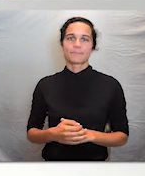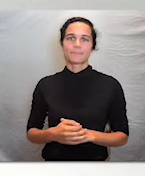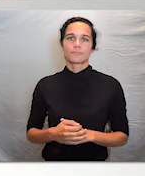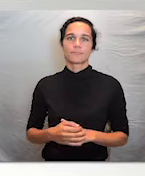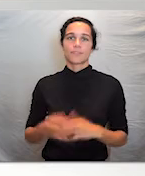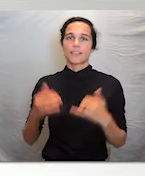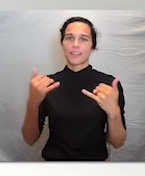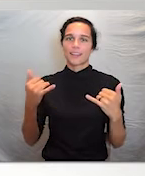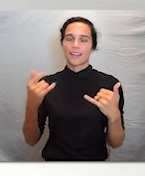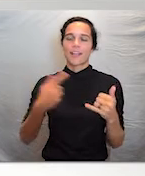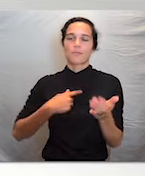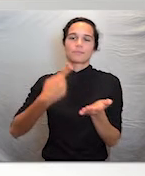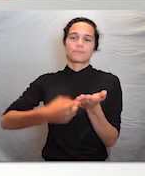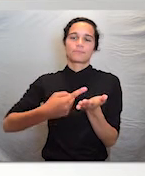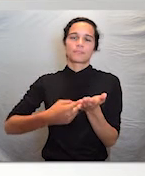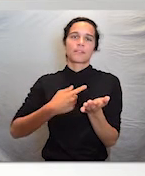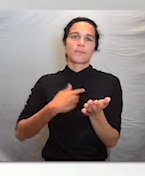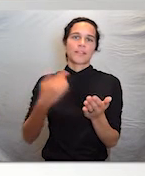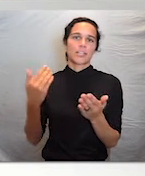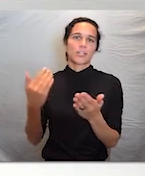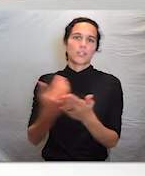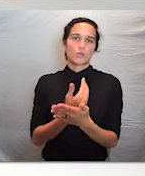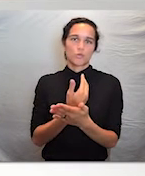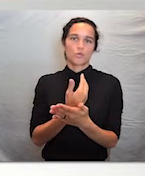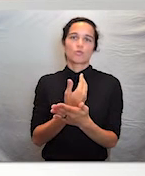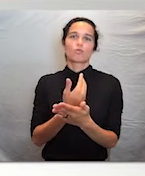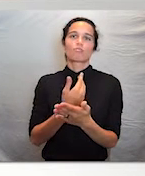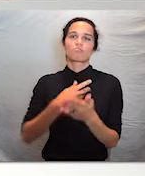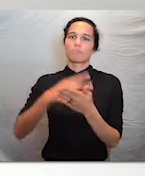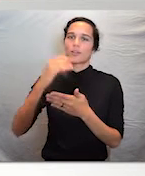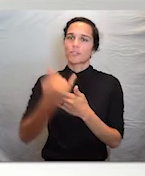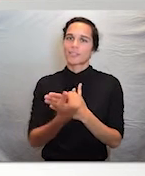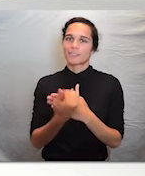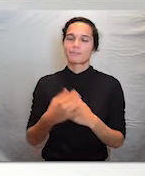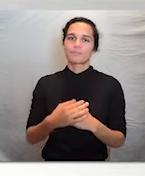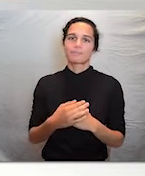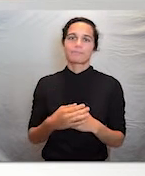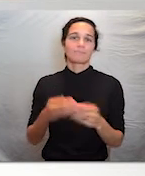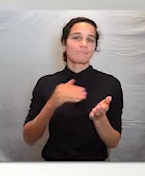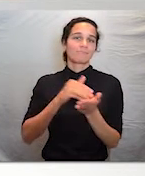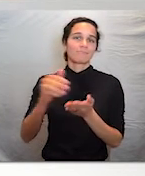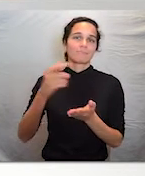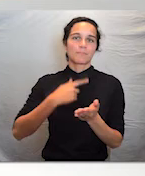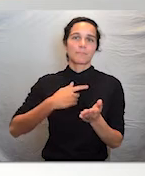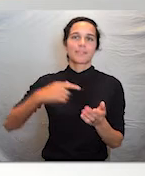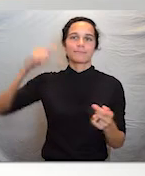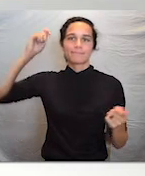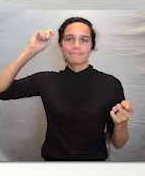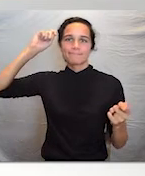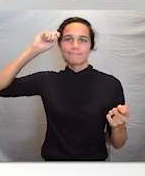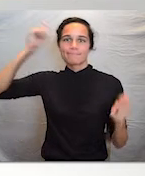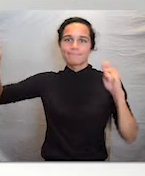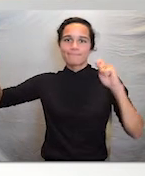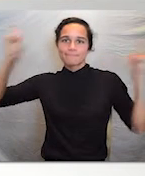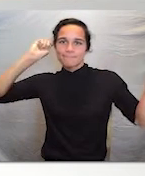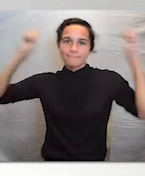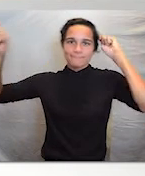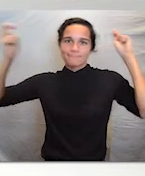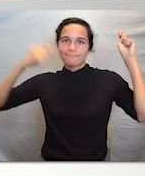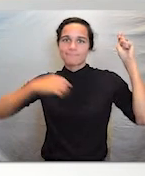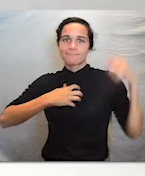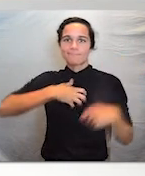about my newest venture, because I wear many hats in my life and